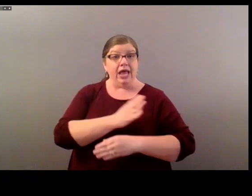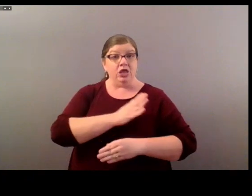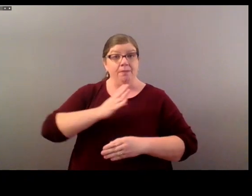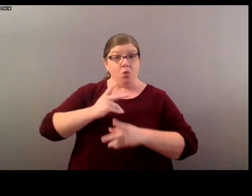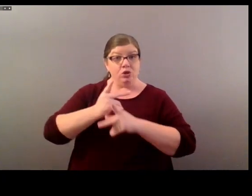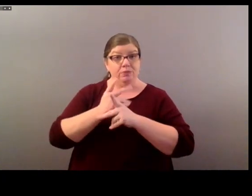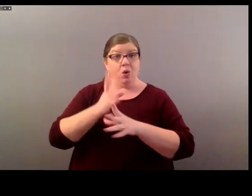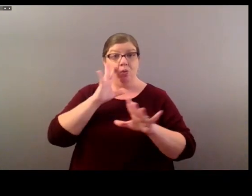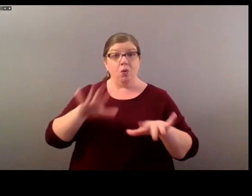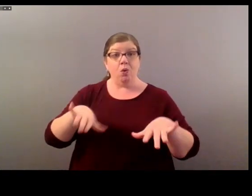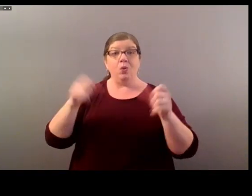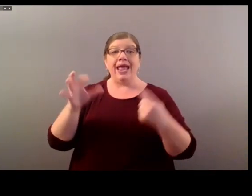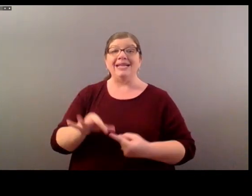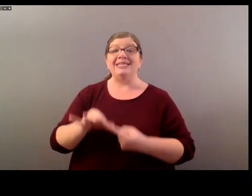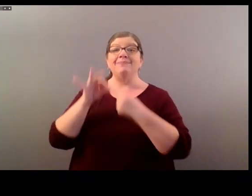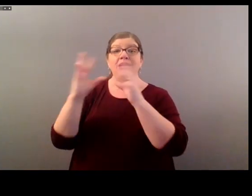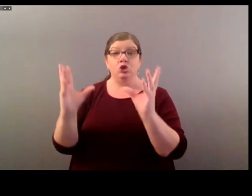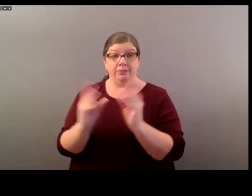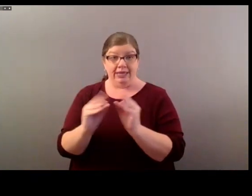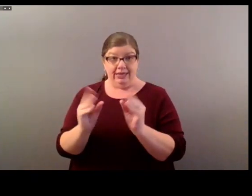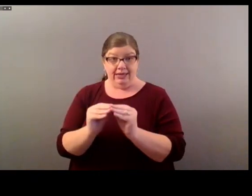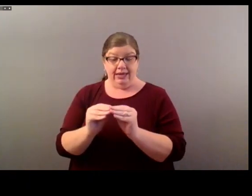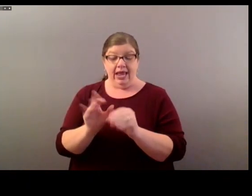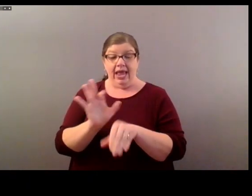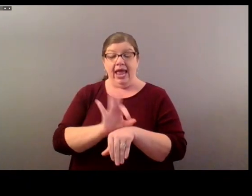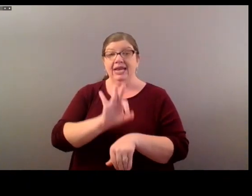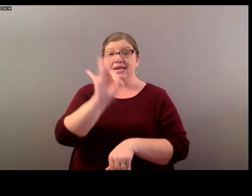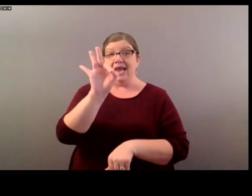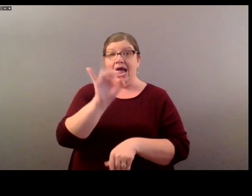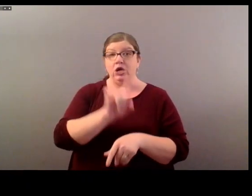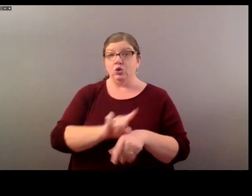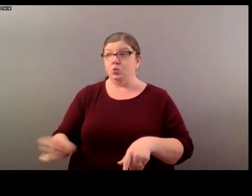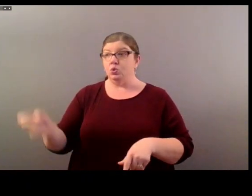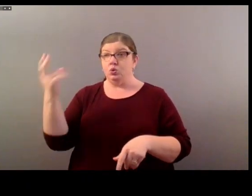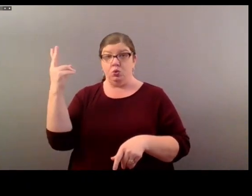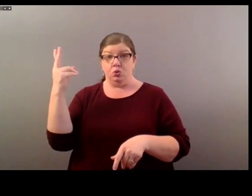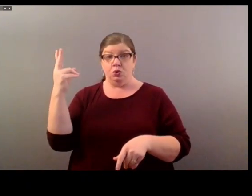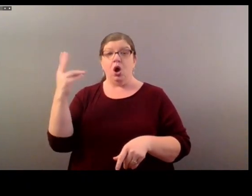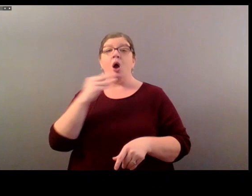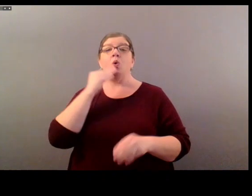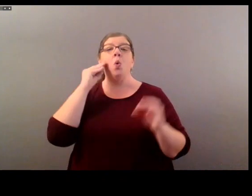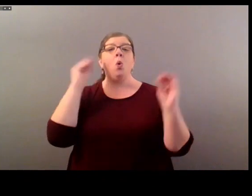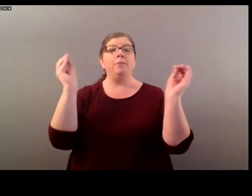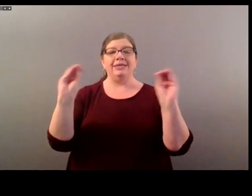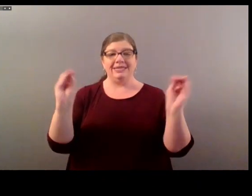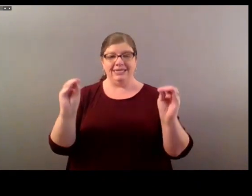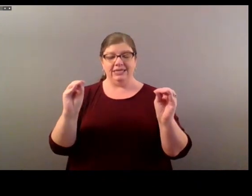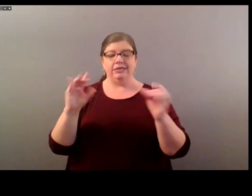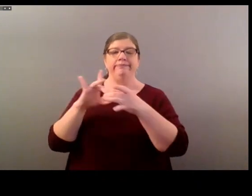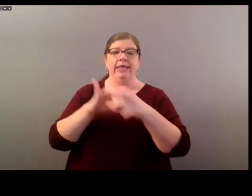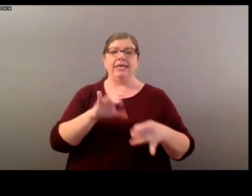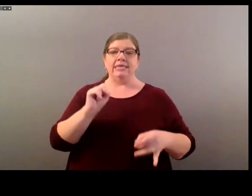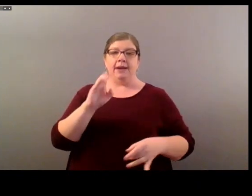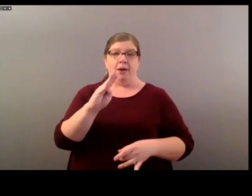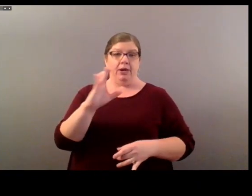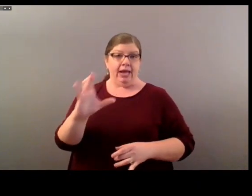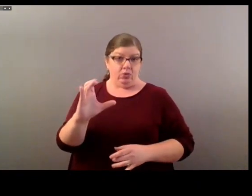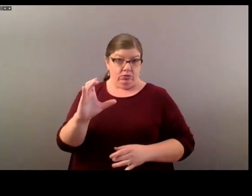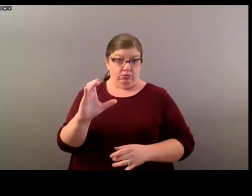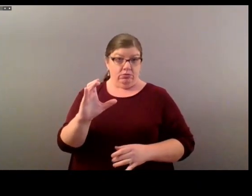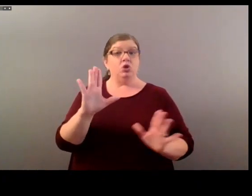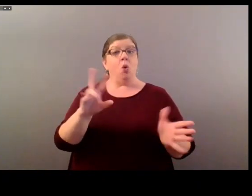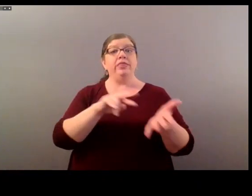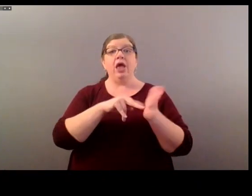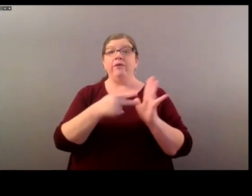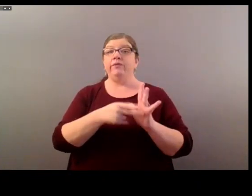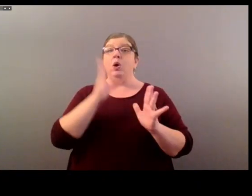is holding a special meeting from 9 a.m. to noon on homelessness in Santa Barbara County. Therefore, there will not